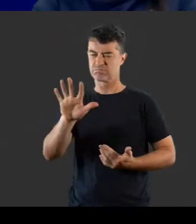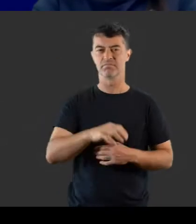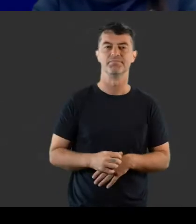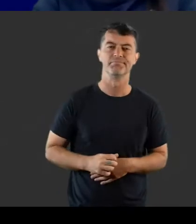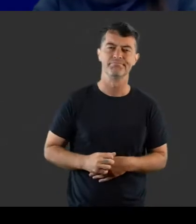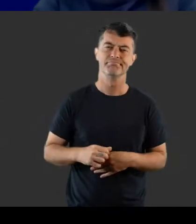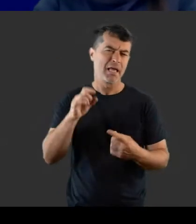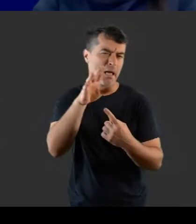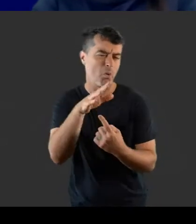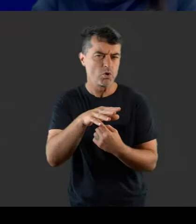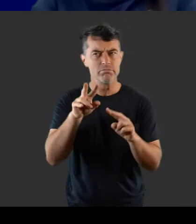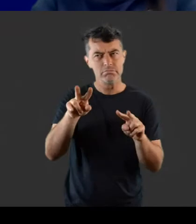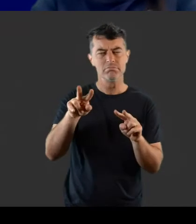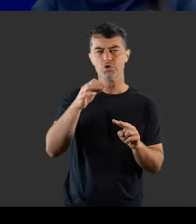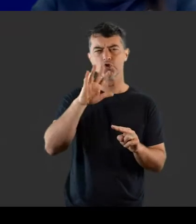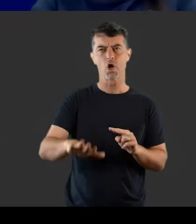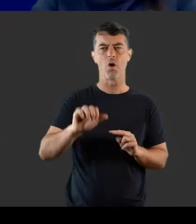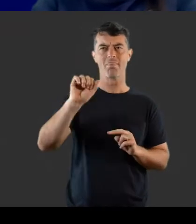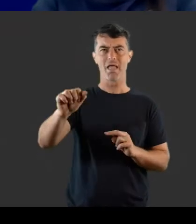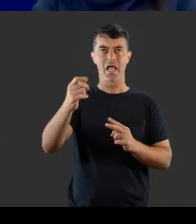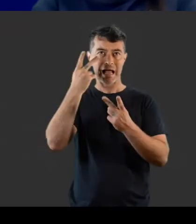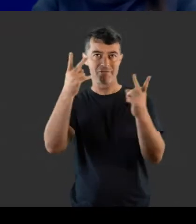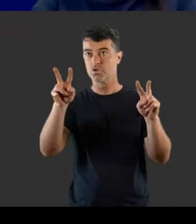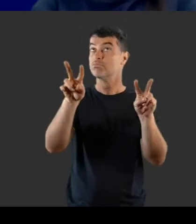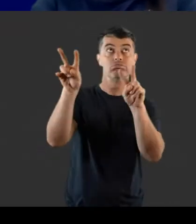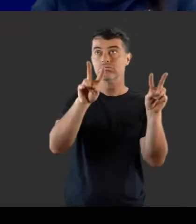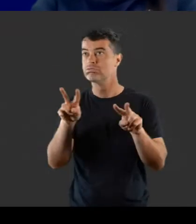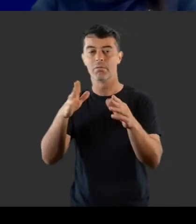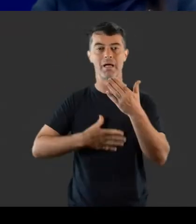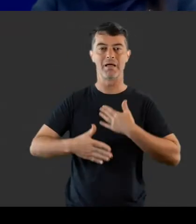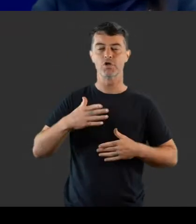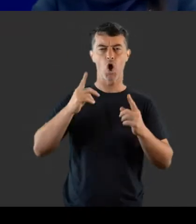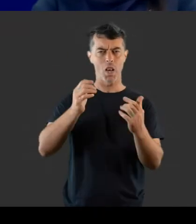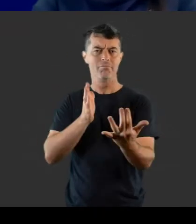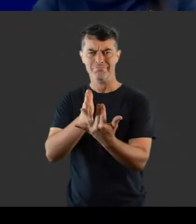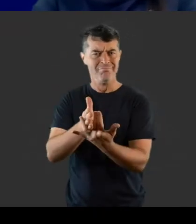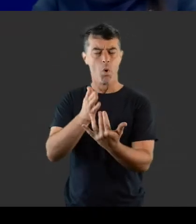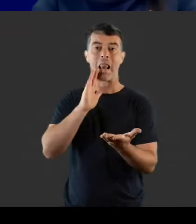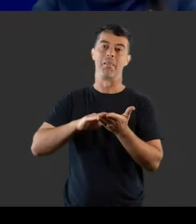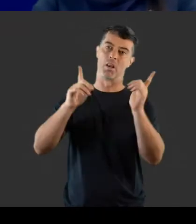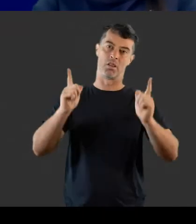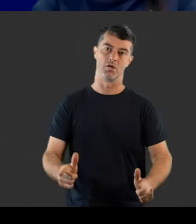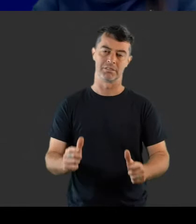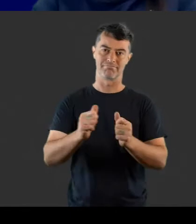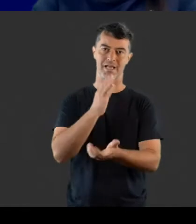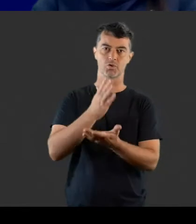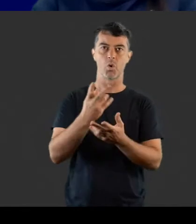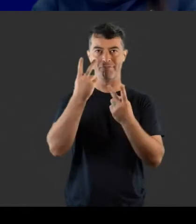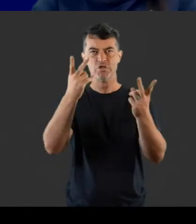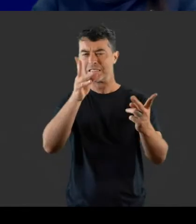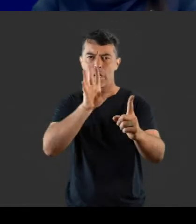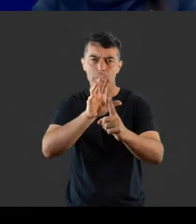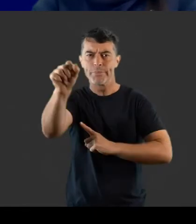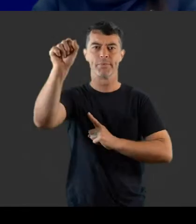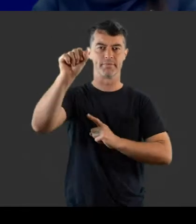It is important to pay careful attention to a child's visual behaviours, as early intervention and assessment are key to